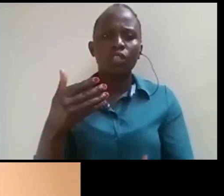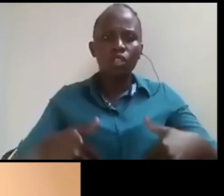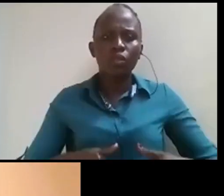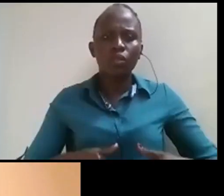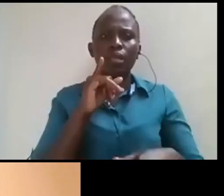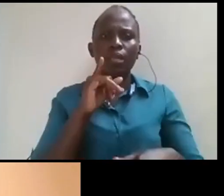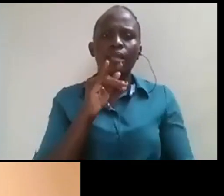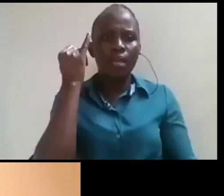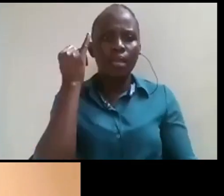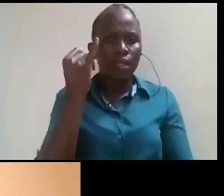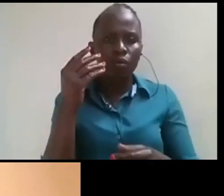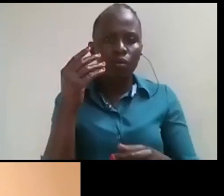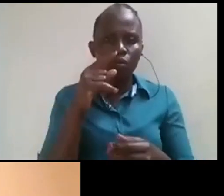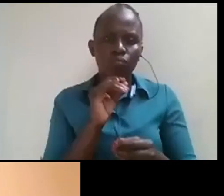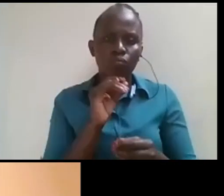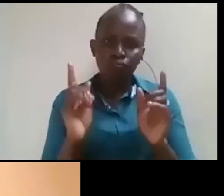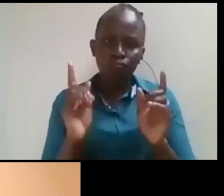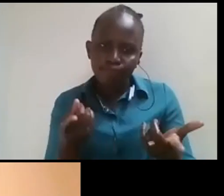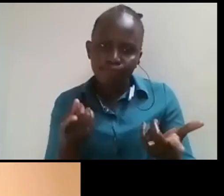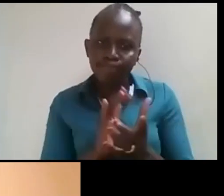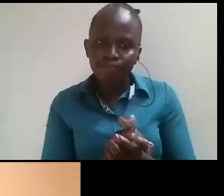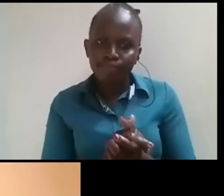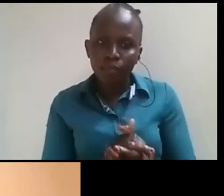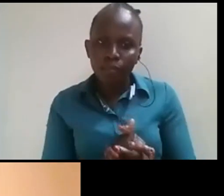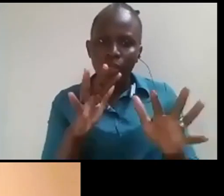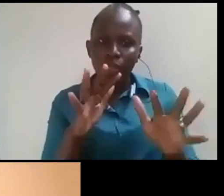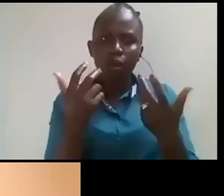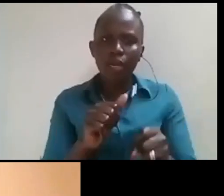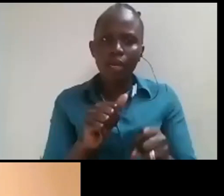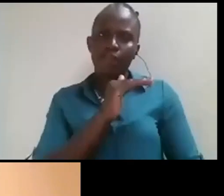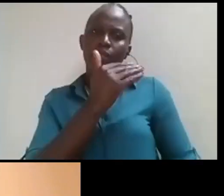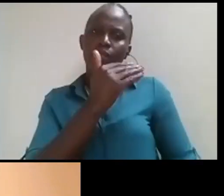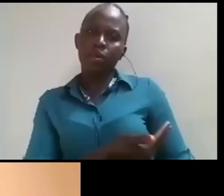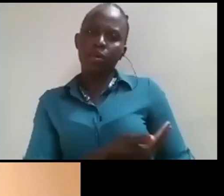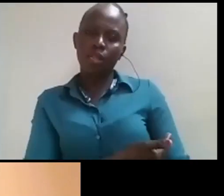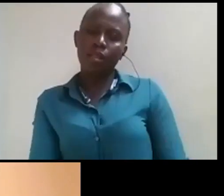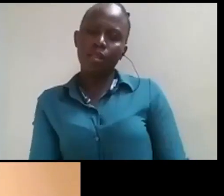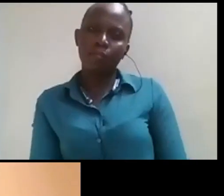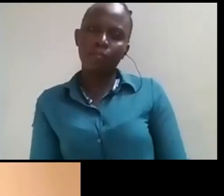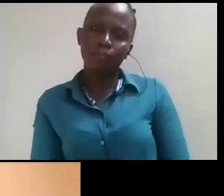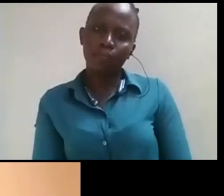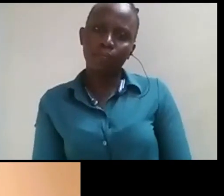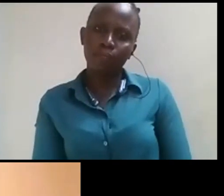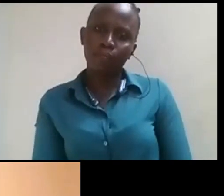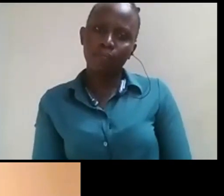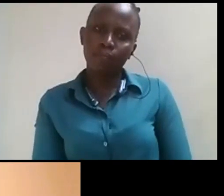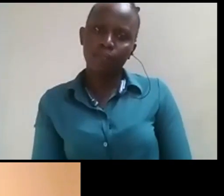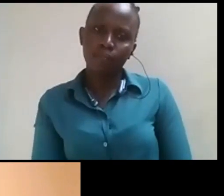How can females, there's a question here from Muchibi Charles. I am an S6